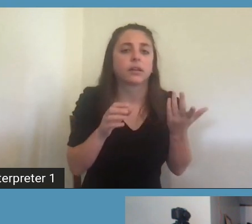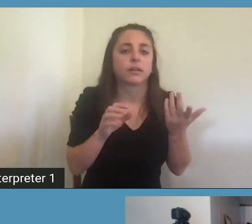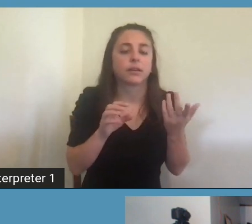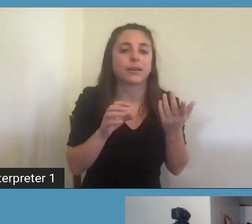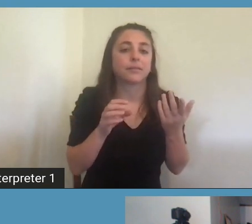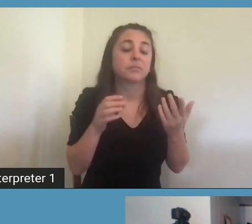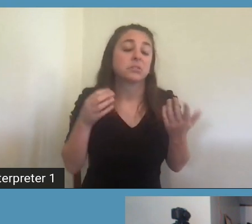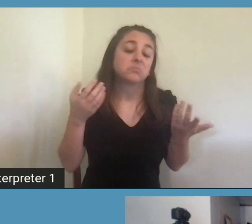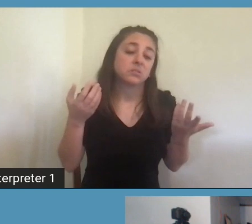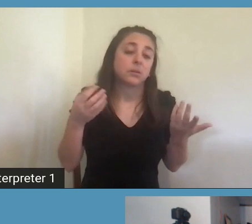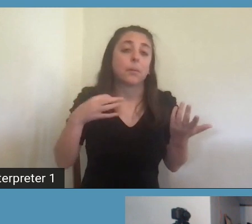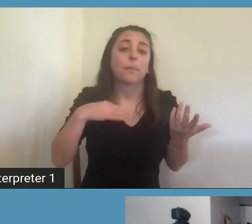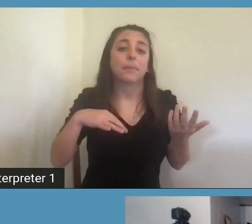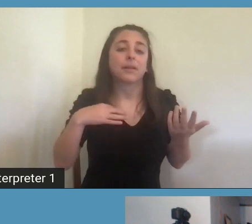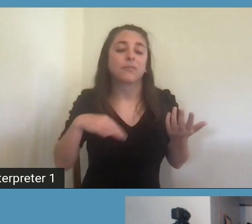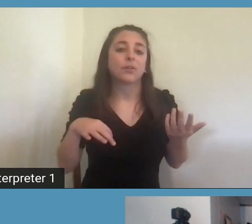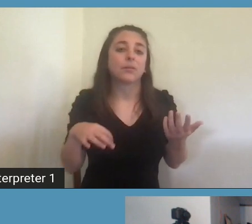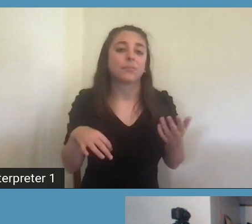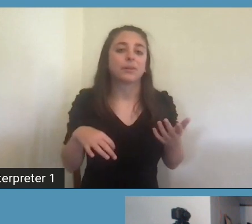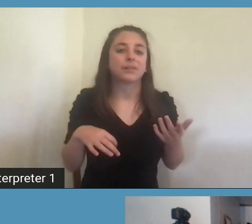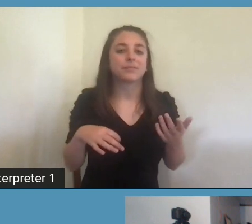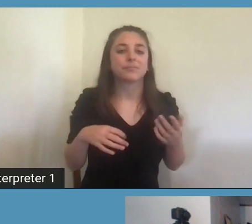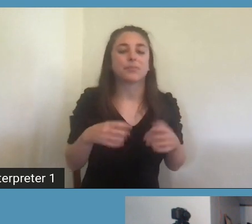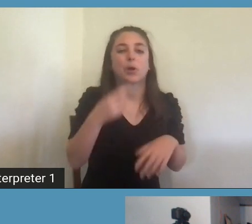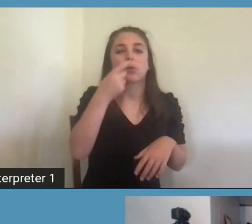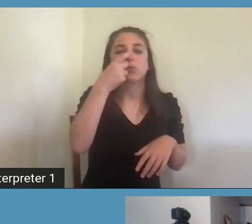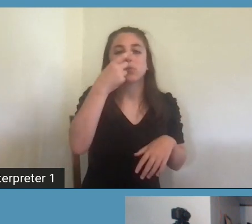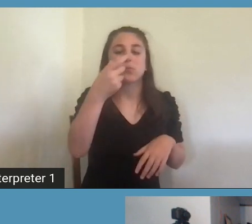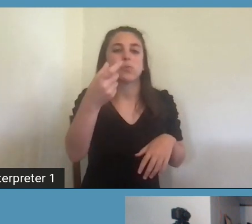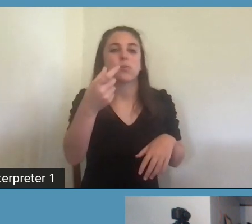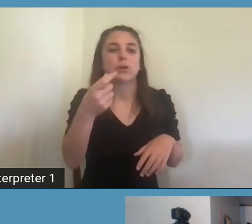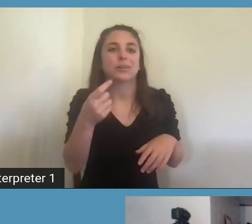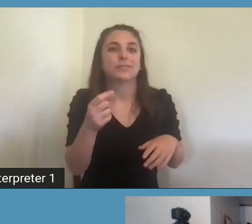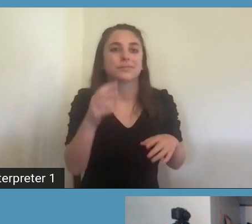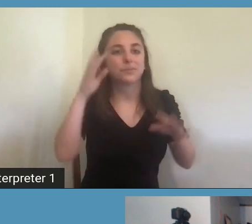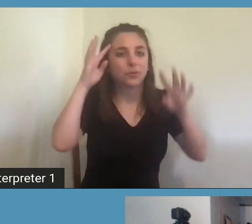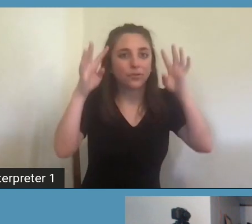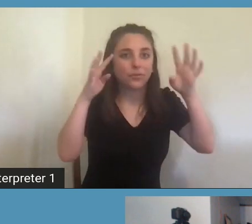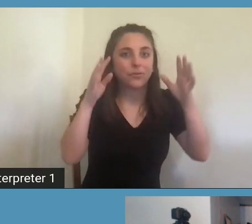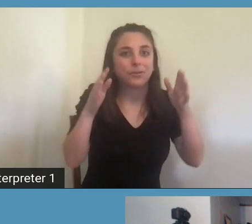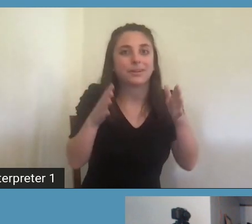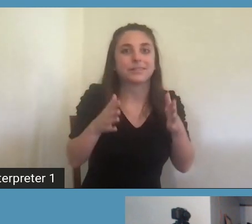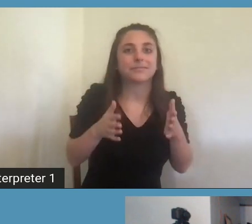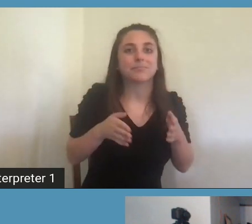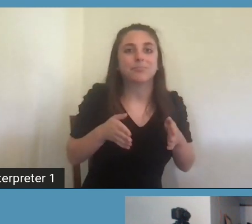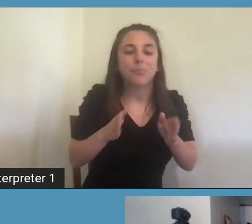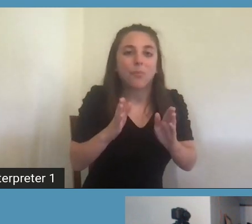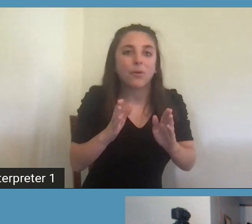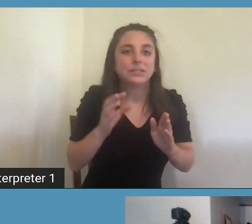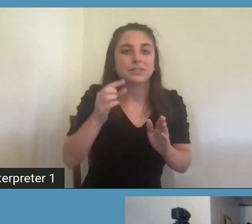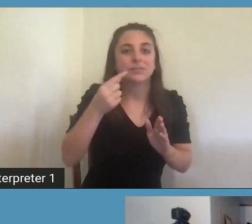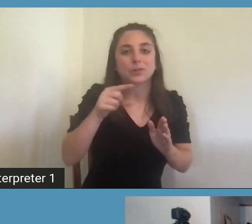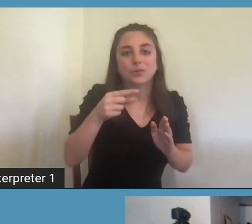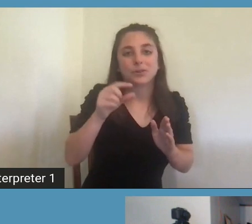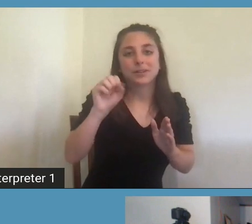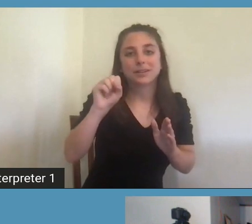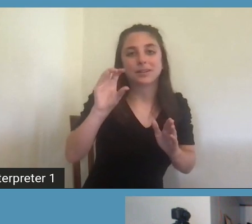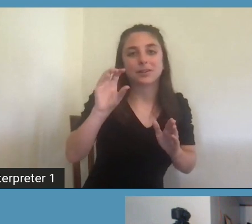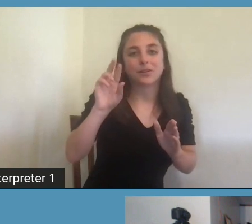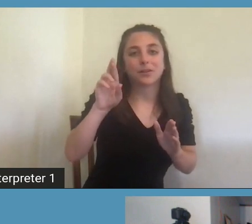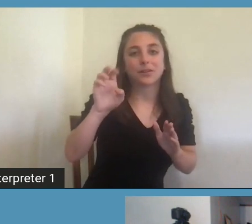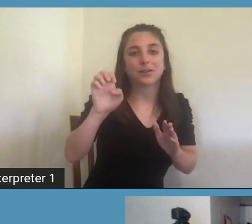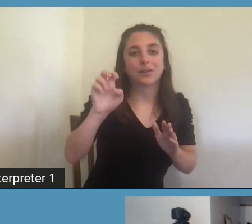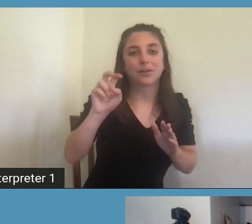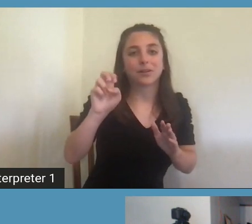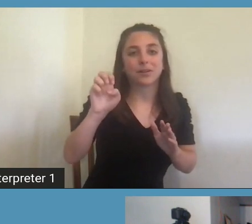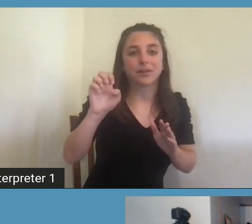seen anybody. I haven't been able to watch somebody do that. I've only, kind of been the ticket holder in